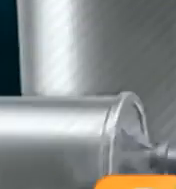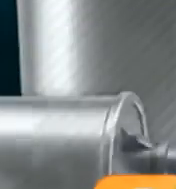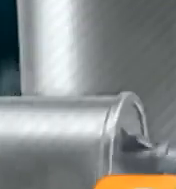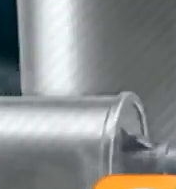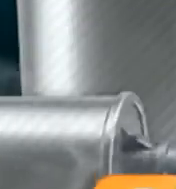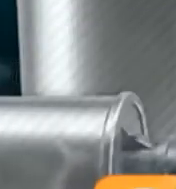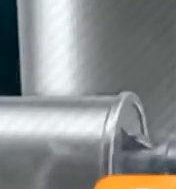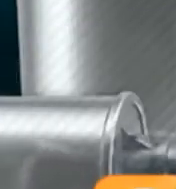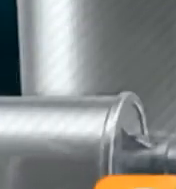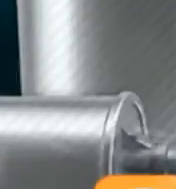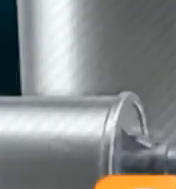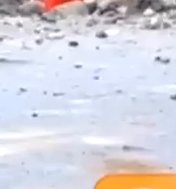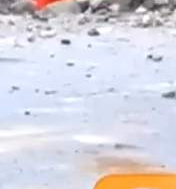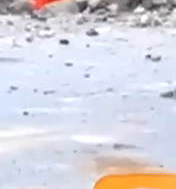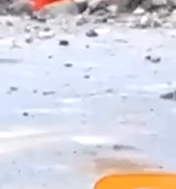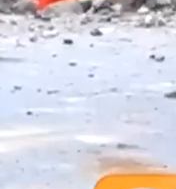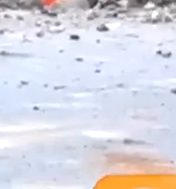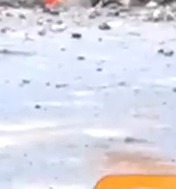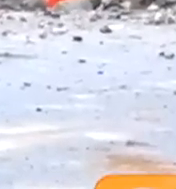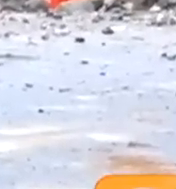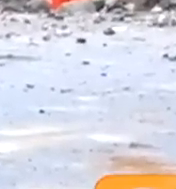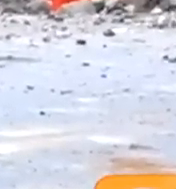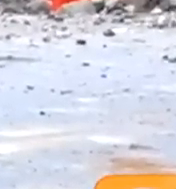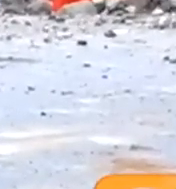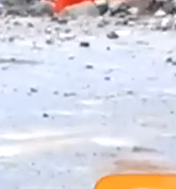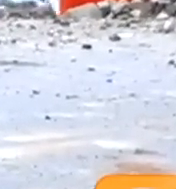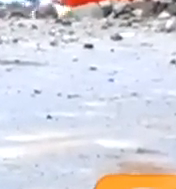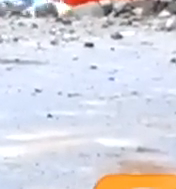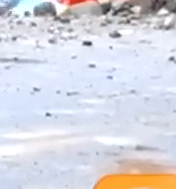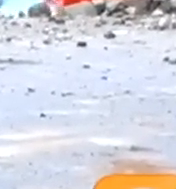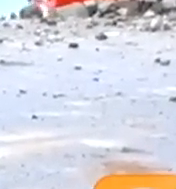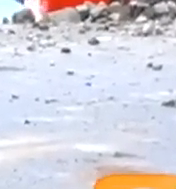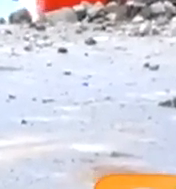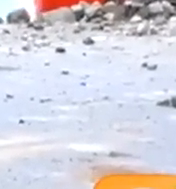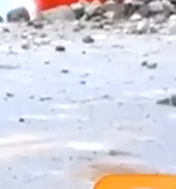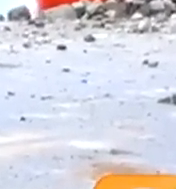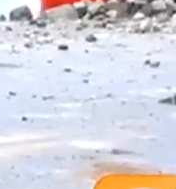must never be fired directly at any person or household.